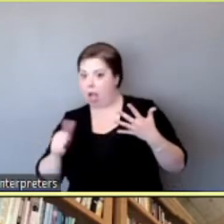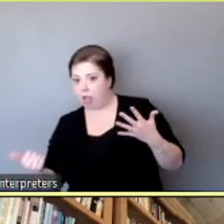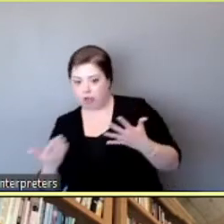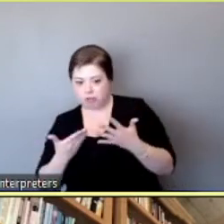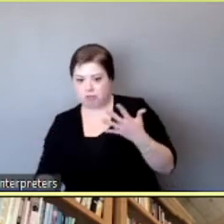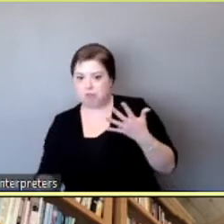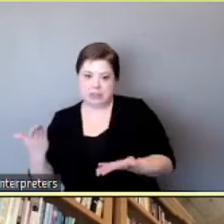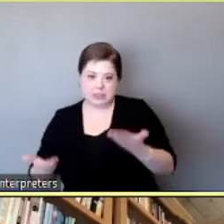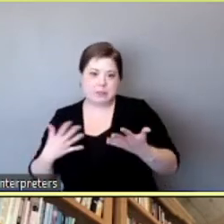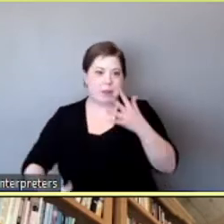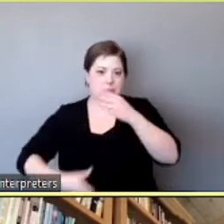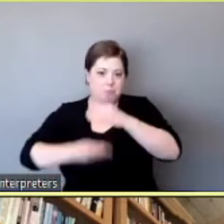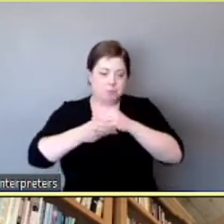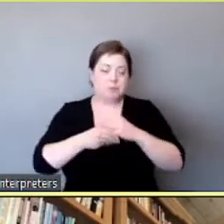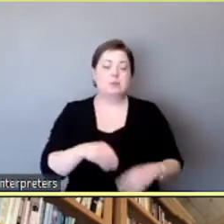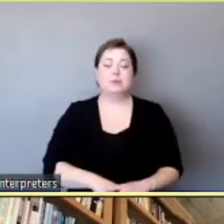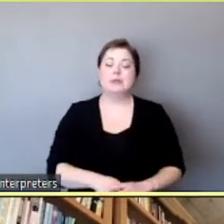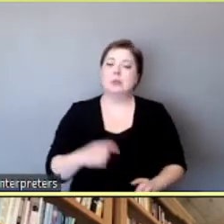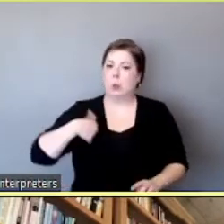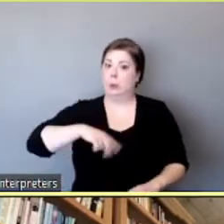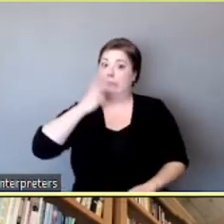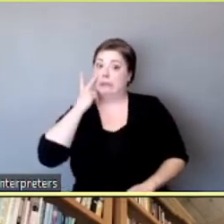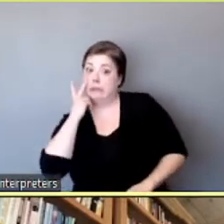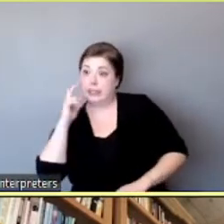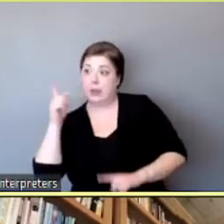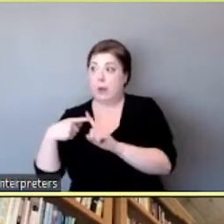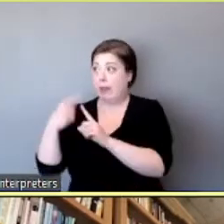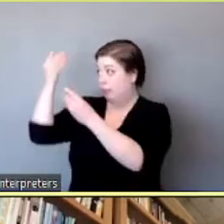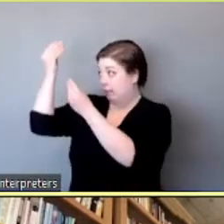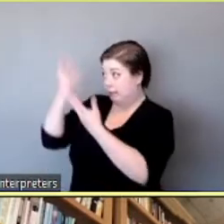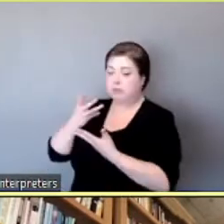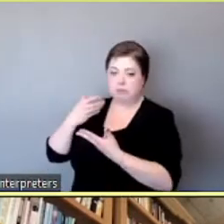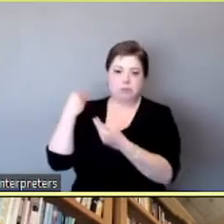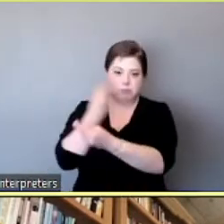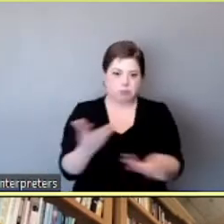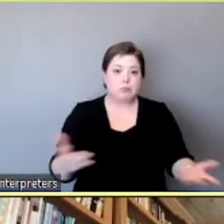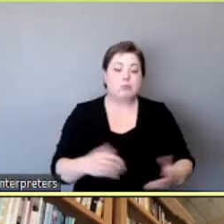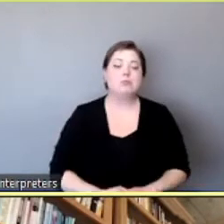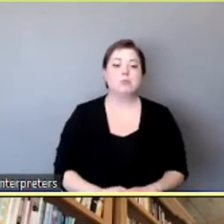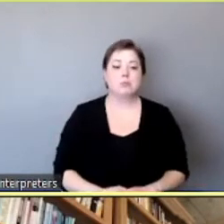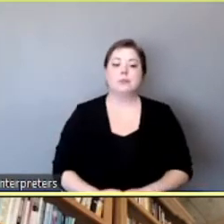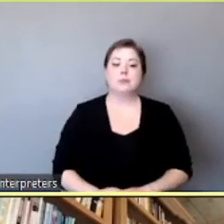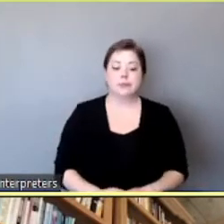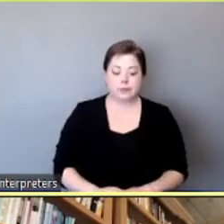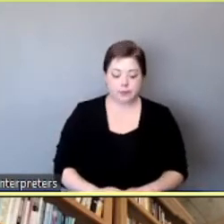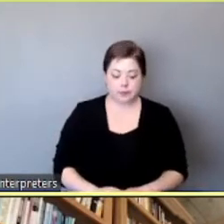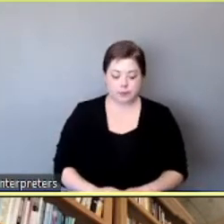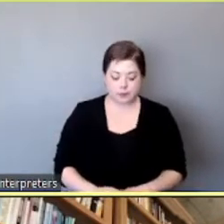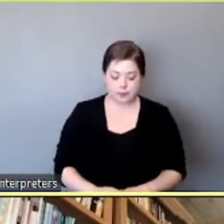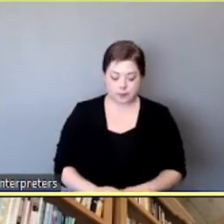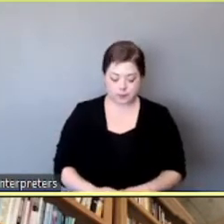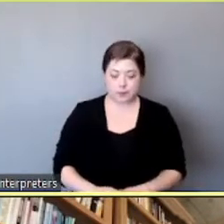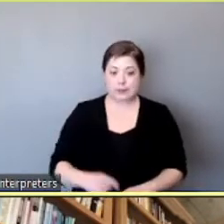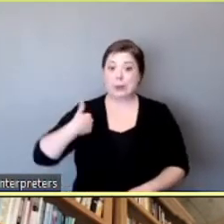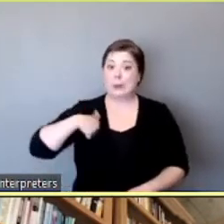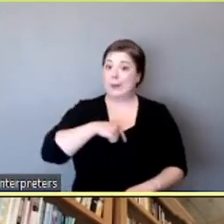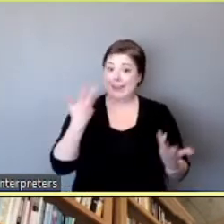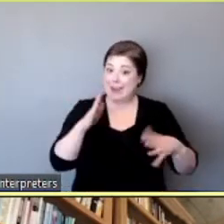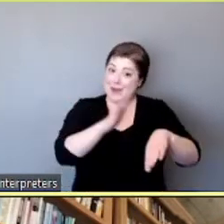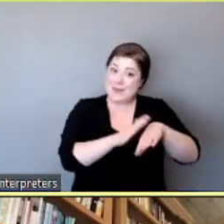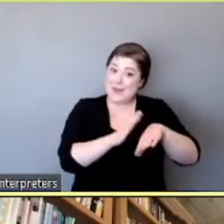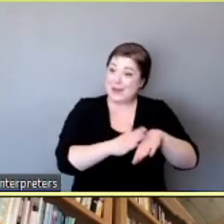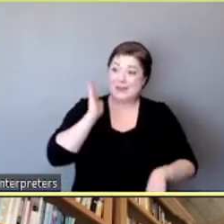as we get that information as well. But I know we warned you not to throw away your